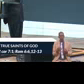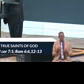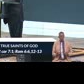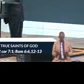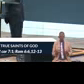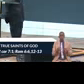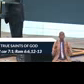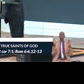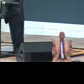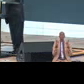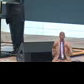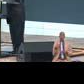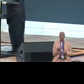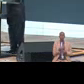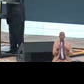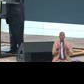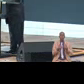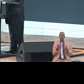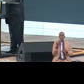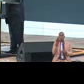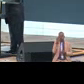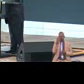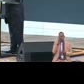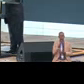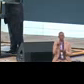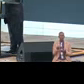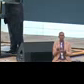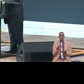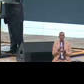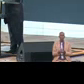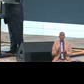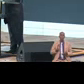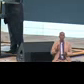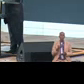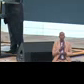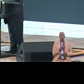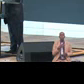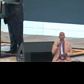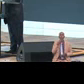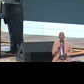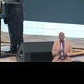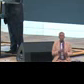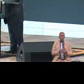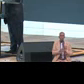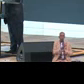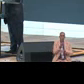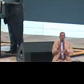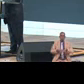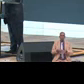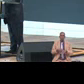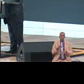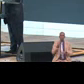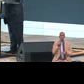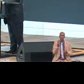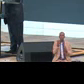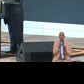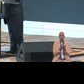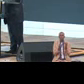present victory that we have. Knowing this, that our old man